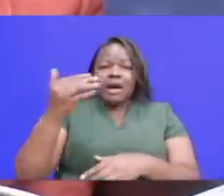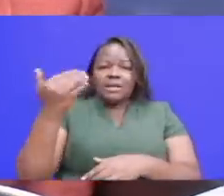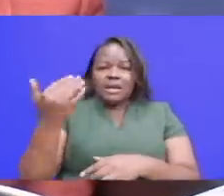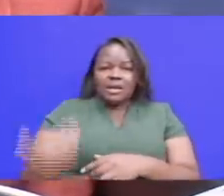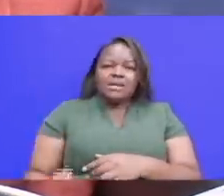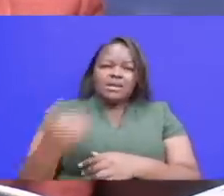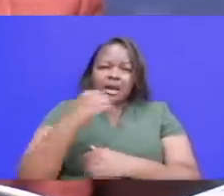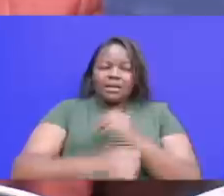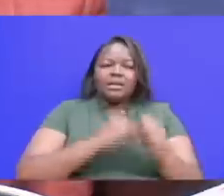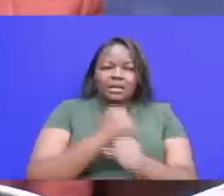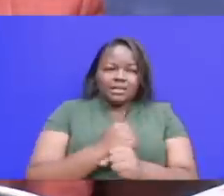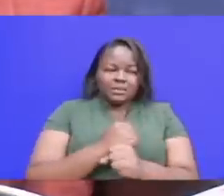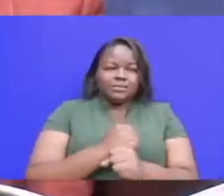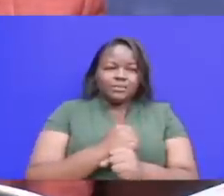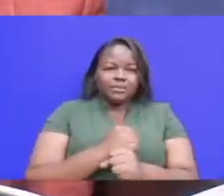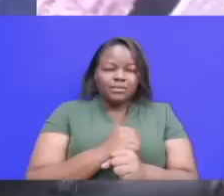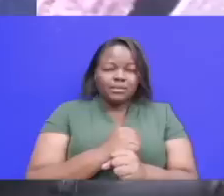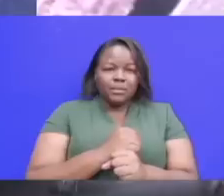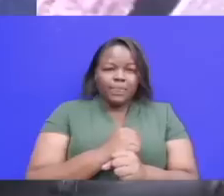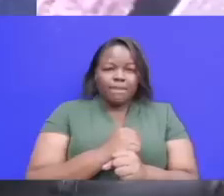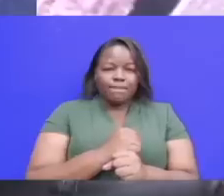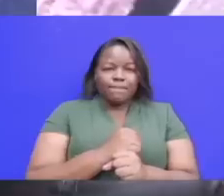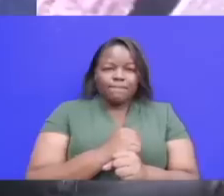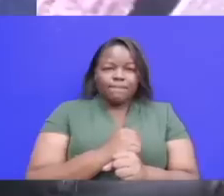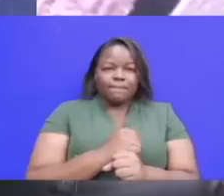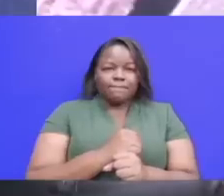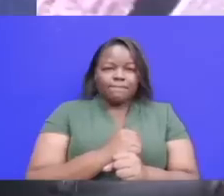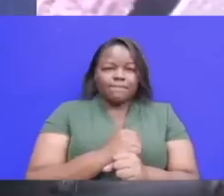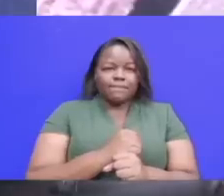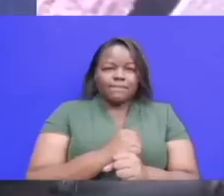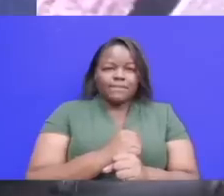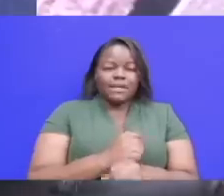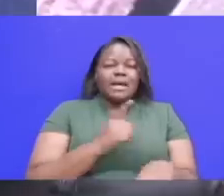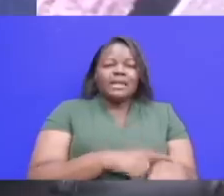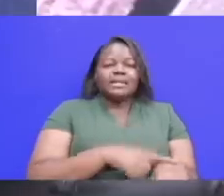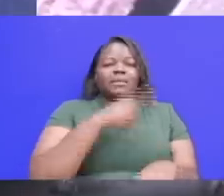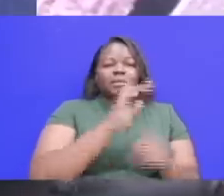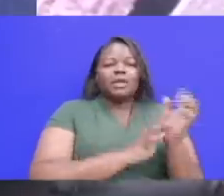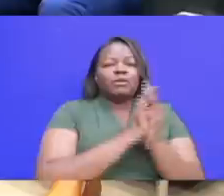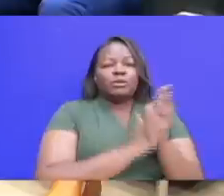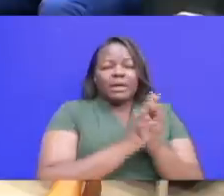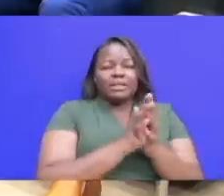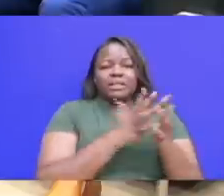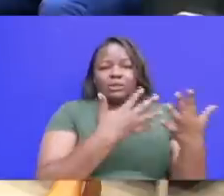to get married again. No, to actually stay like that. When they're still burning with passion. Where they're still burning to passions. Yes. Or maybe they have a desire to